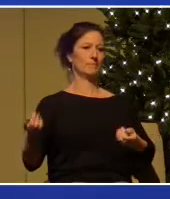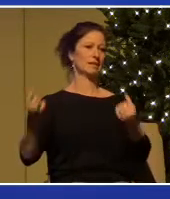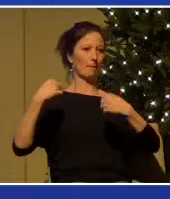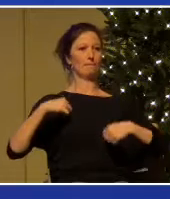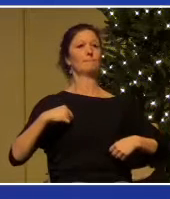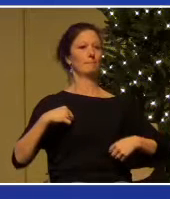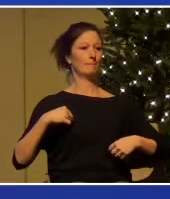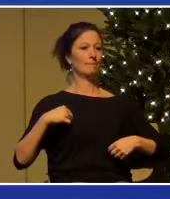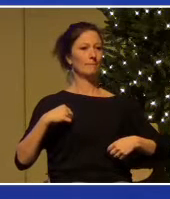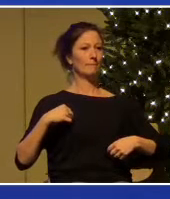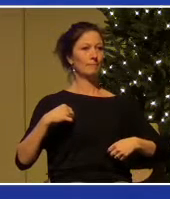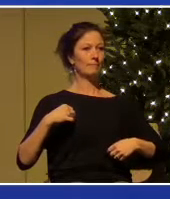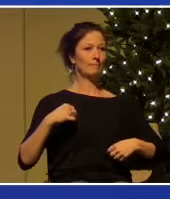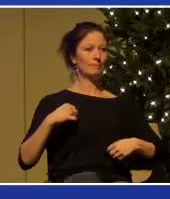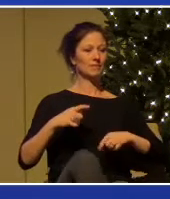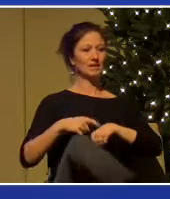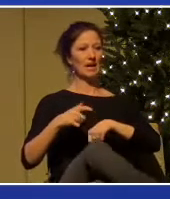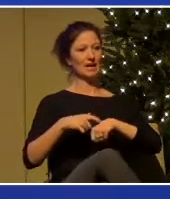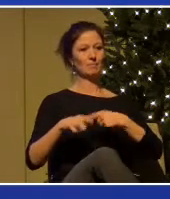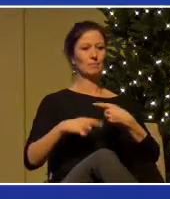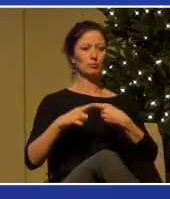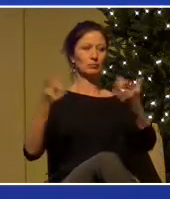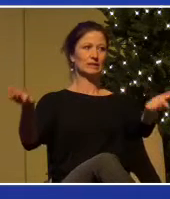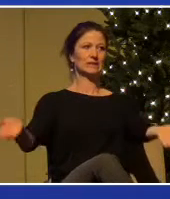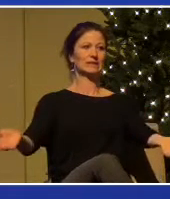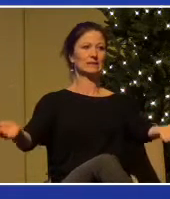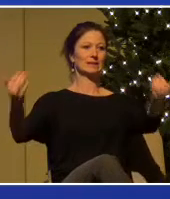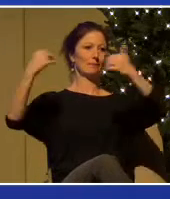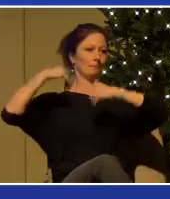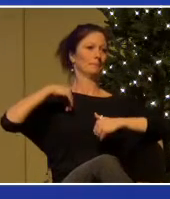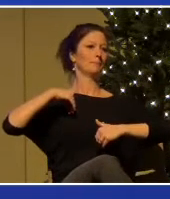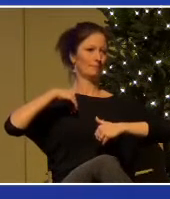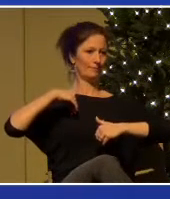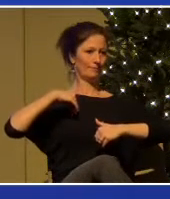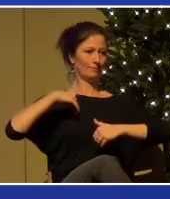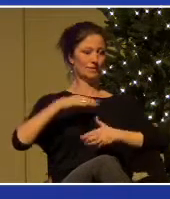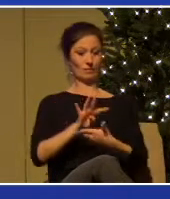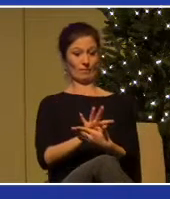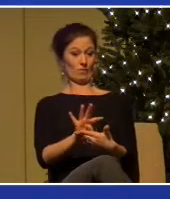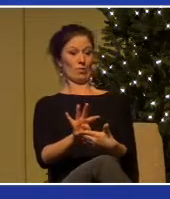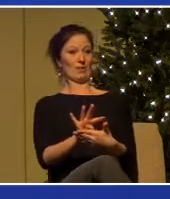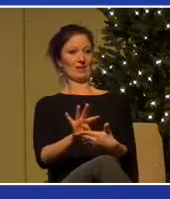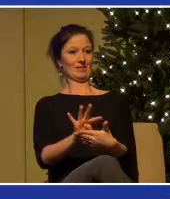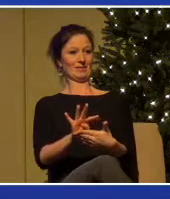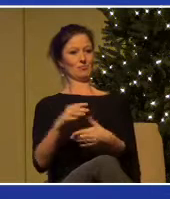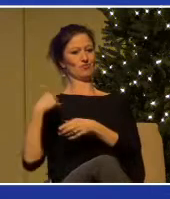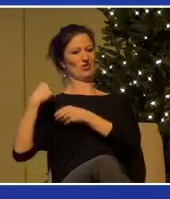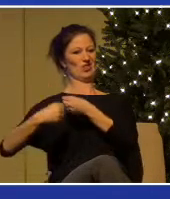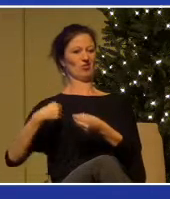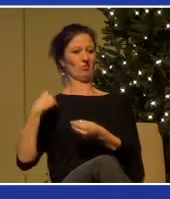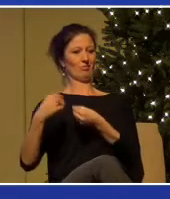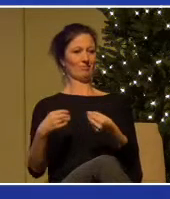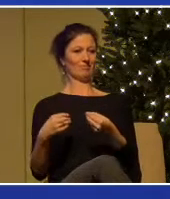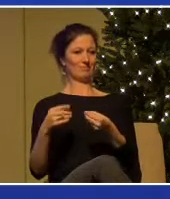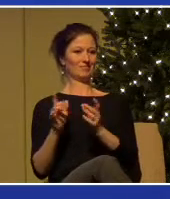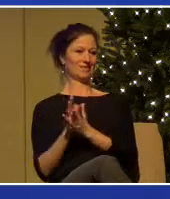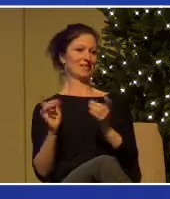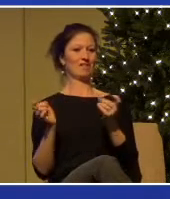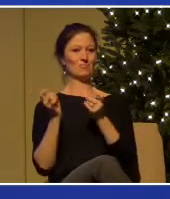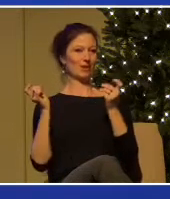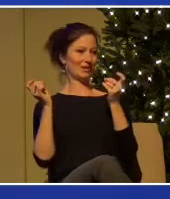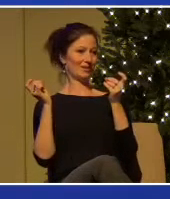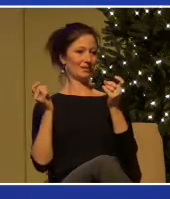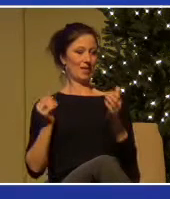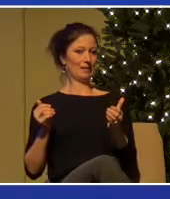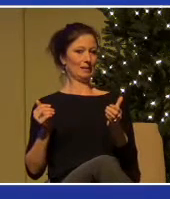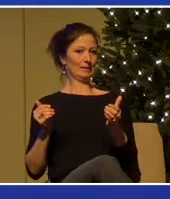It's a time about coming. It's the 4 weeks traditionally, the 4 Sundays traditionally,